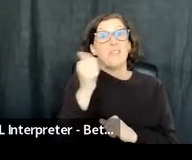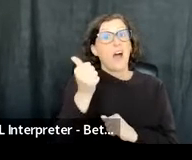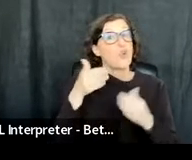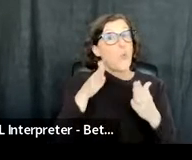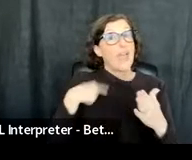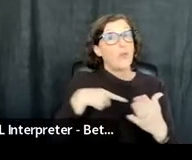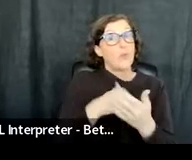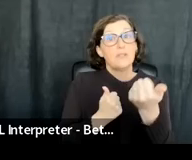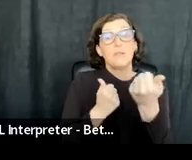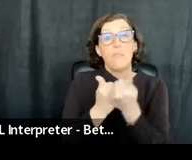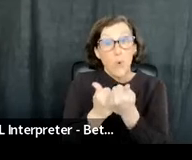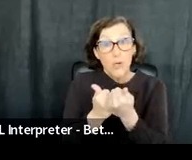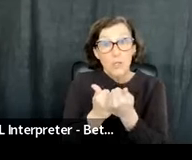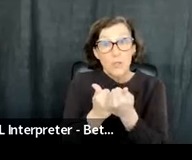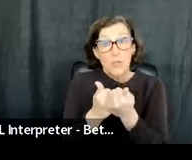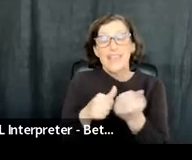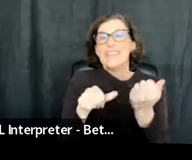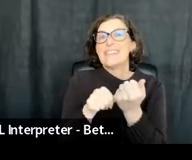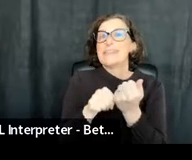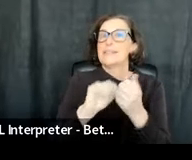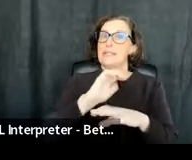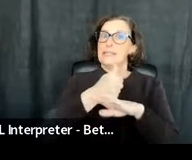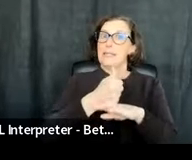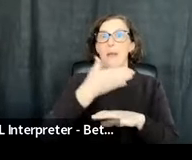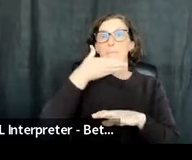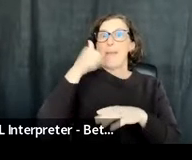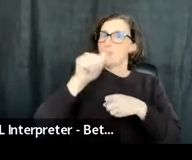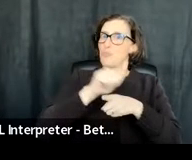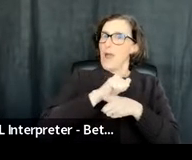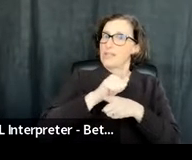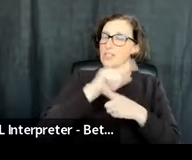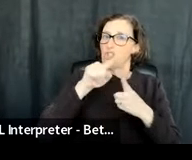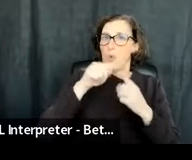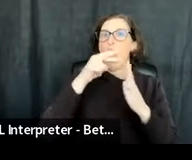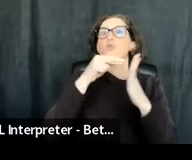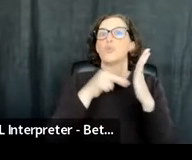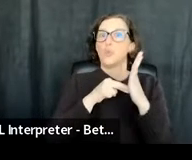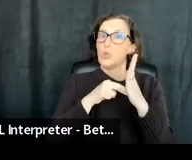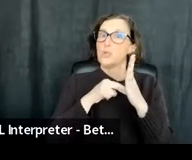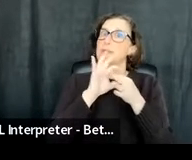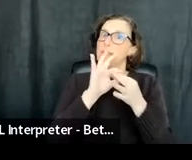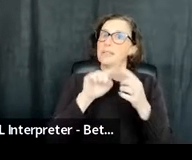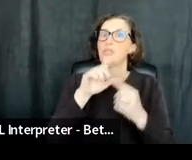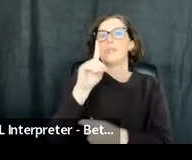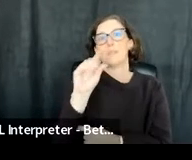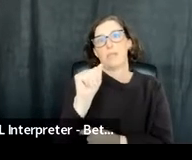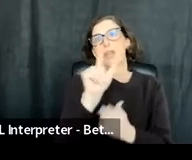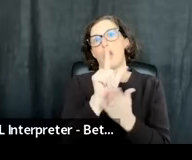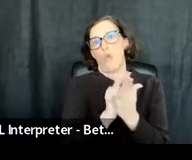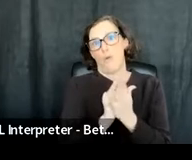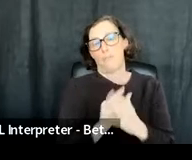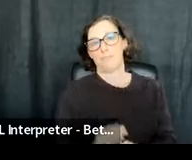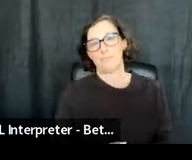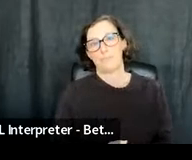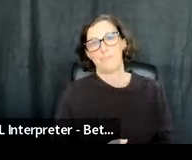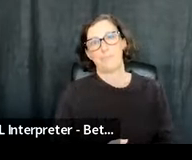organizations is assisting them in implementing best practices around some of the regulations around disability legislation.